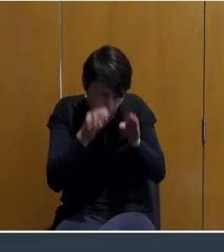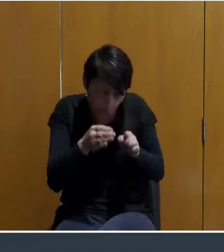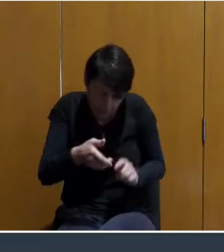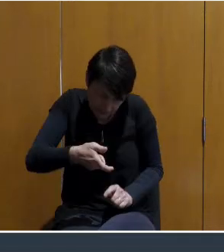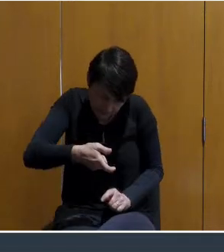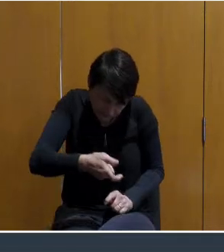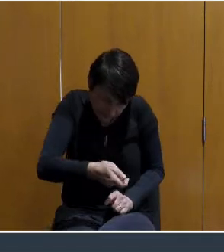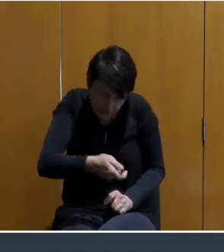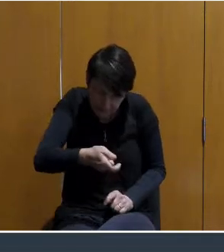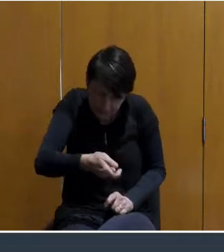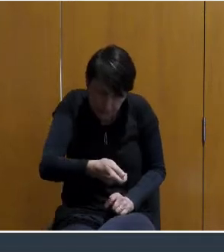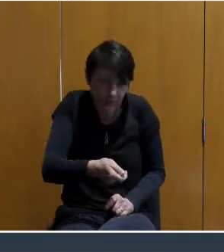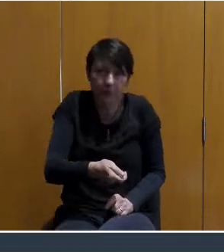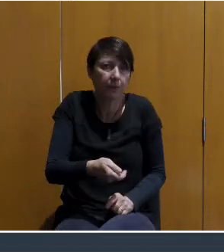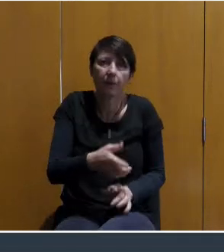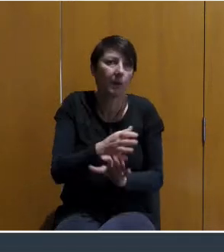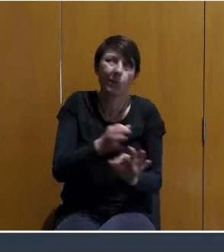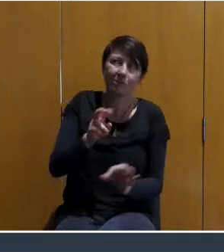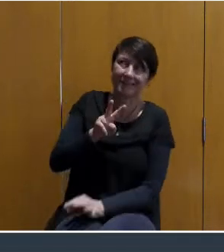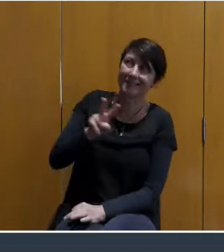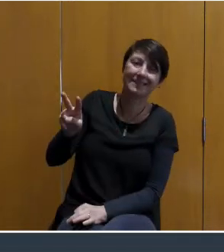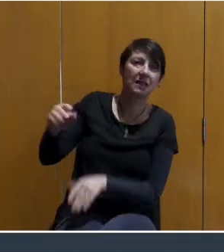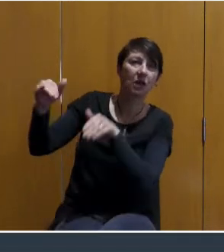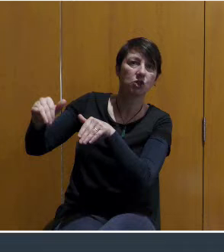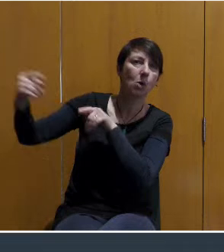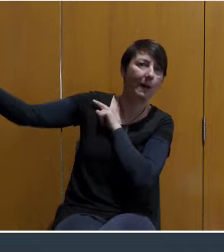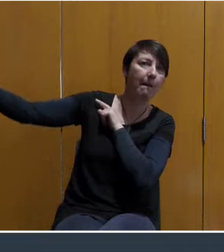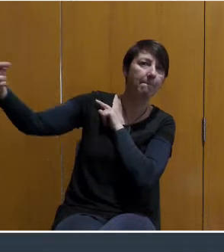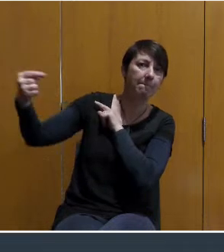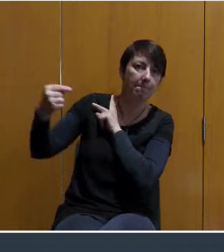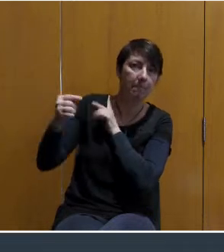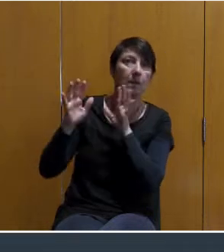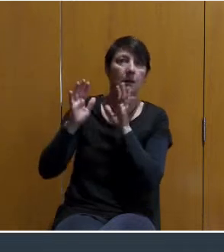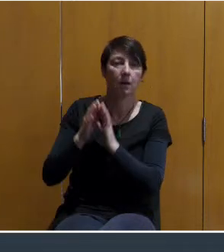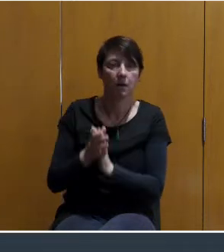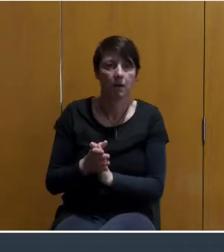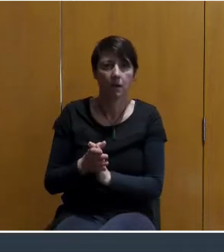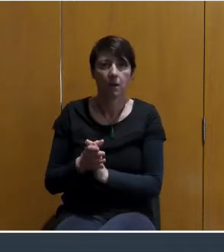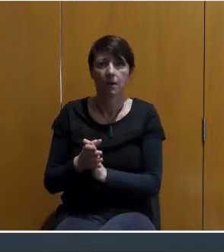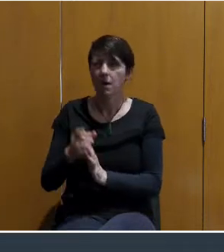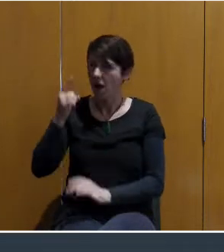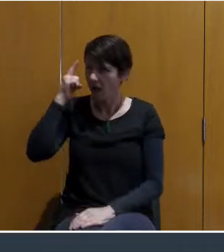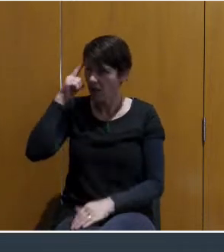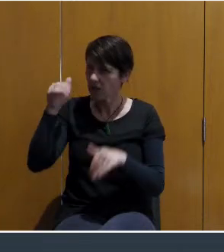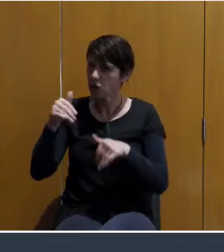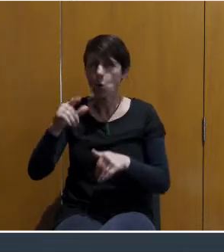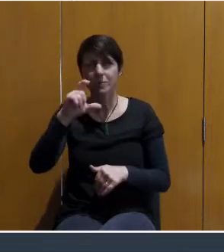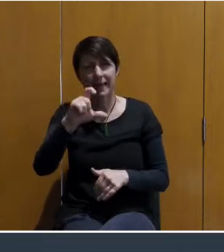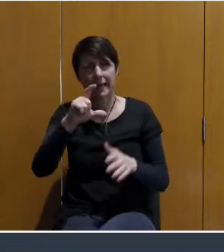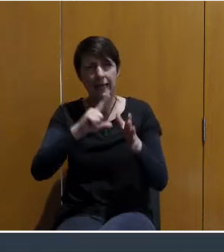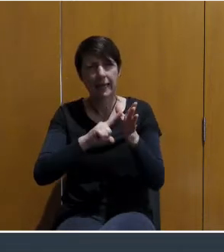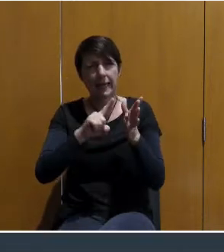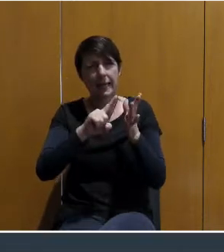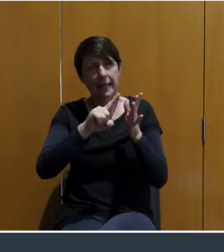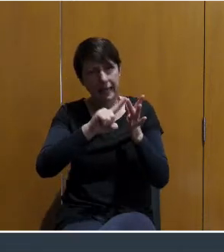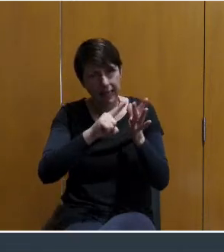see a dog come onto the beach. The dog was probably a Cairn Terrier, and it was off a